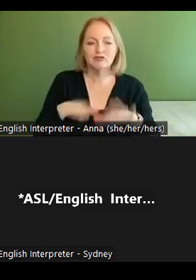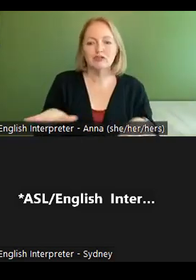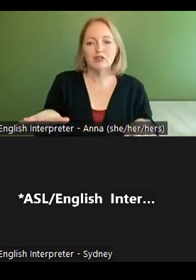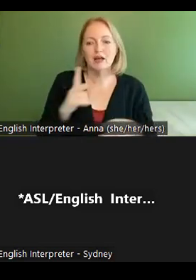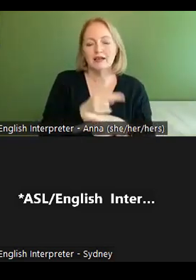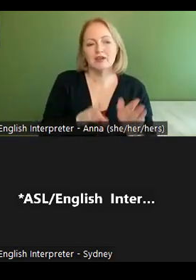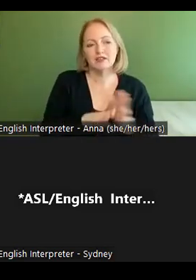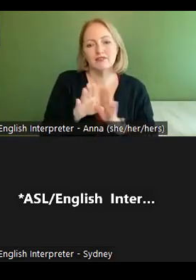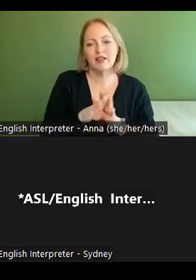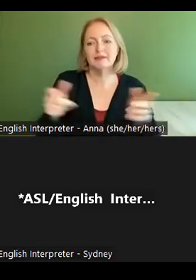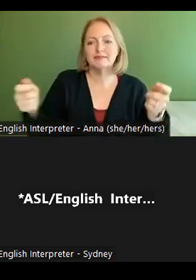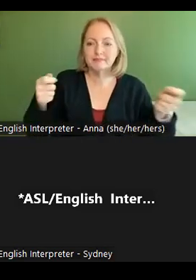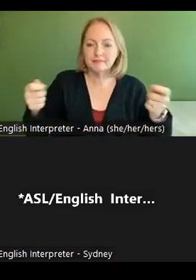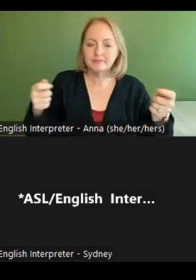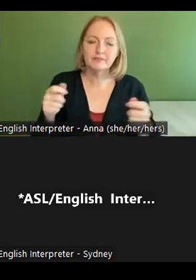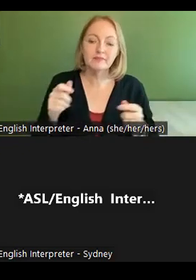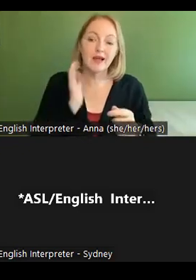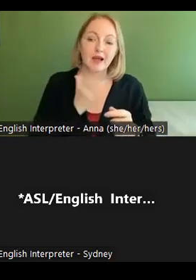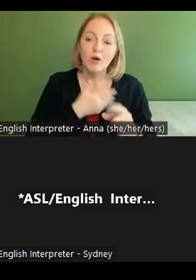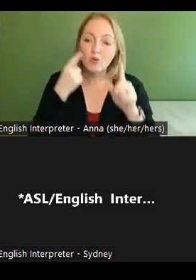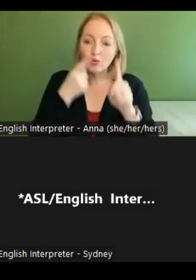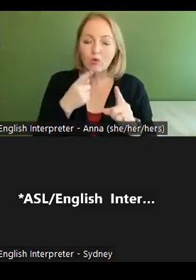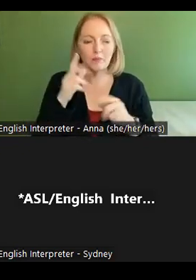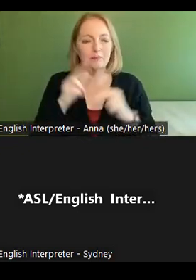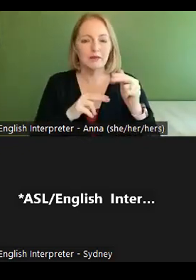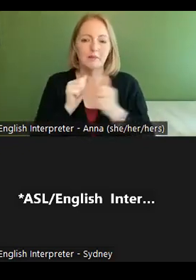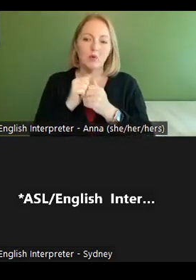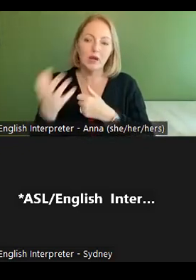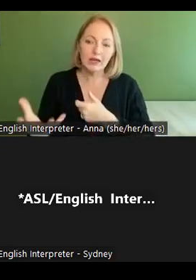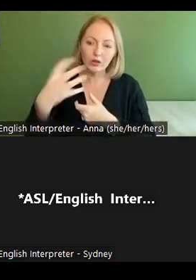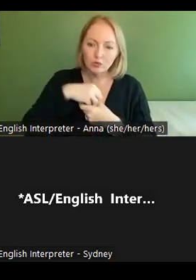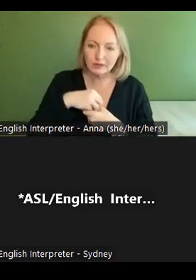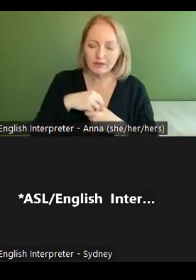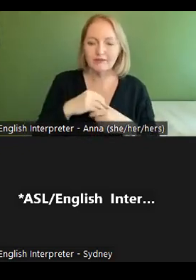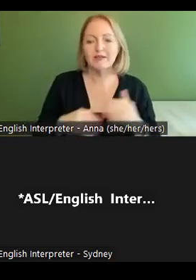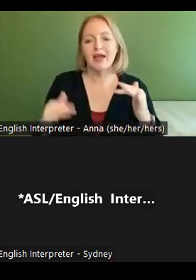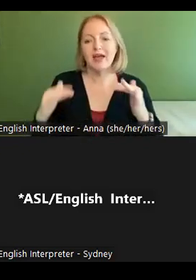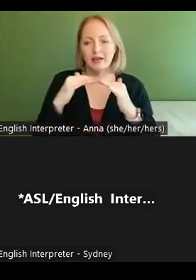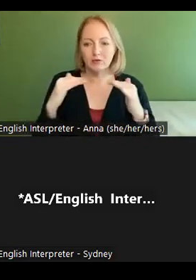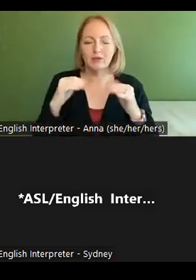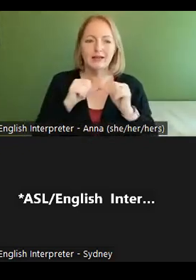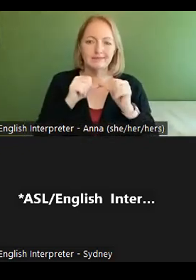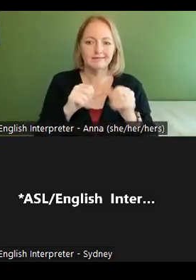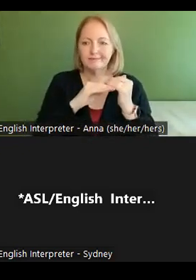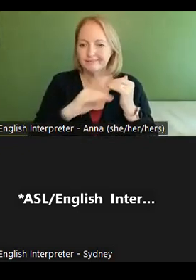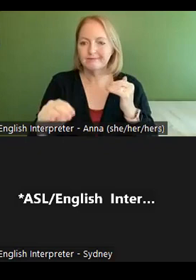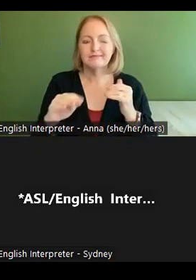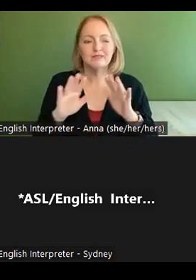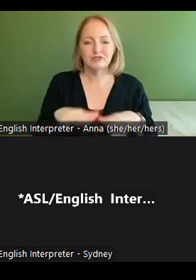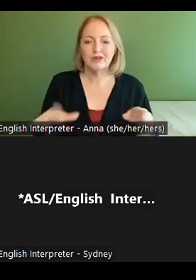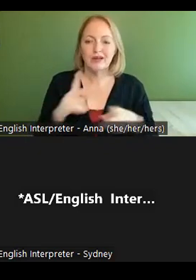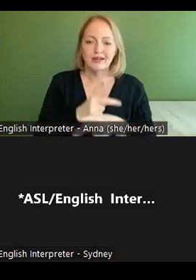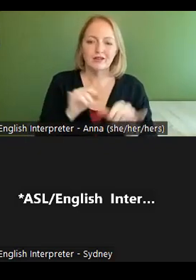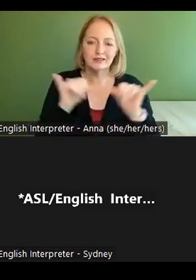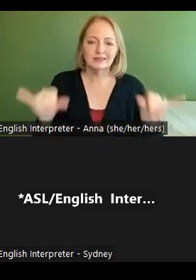system governance with the goal of building a more inclusive, equitable, and sustainable child care system